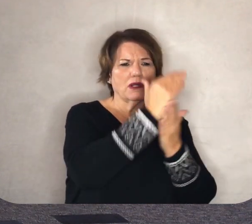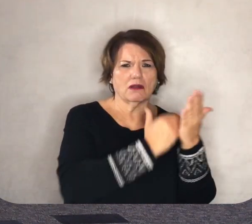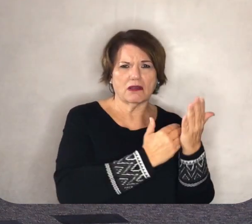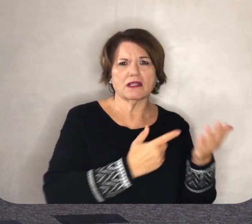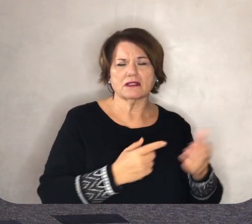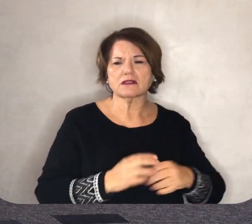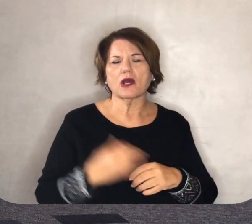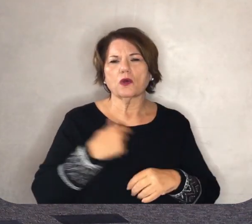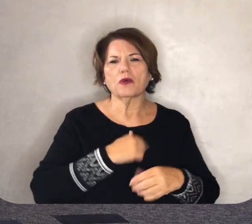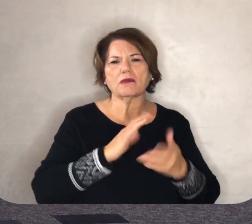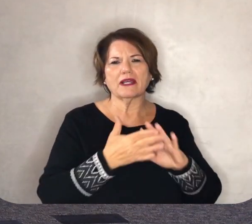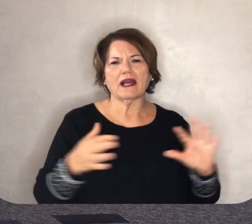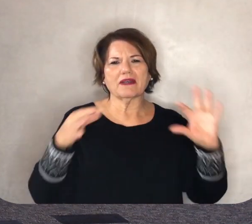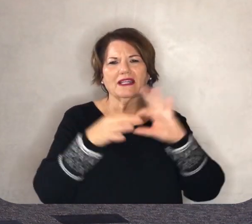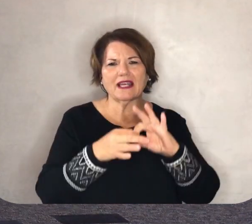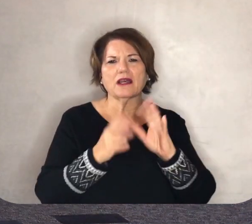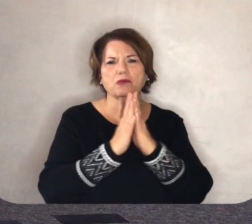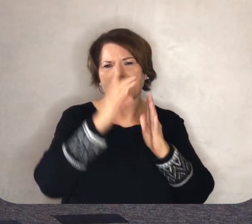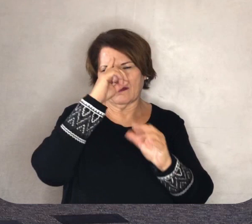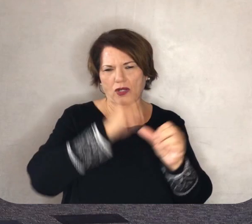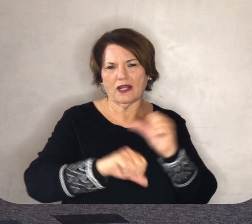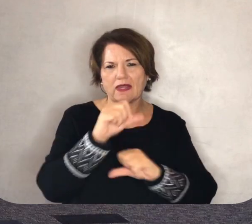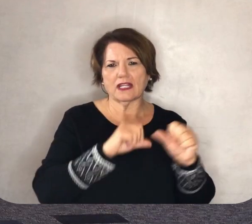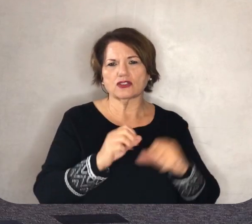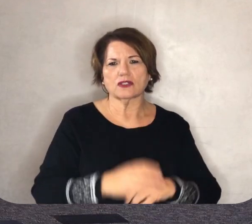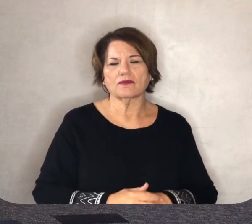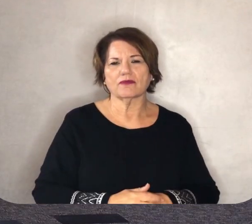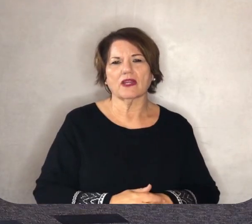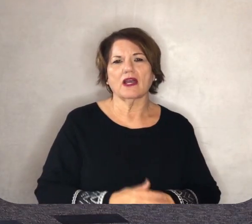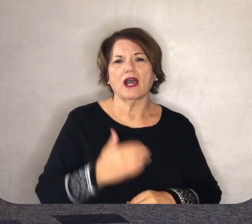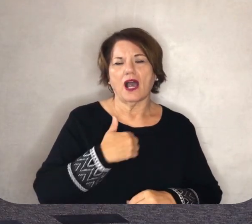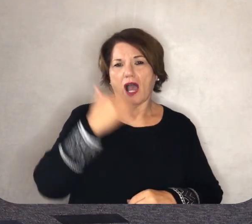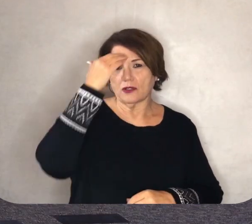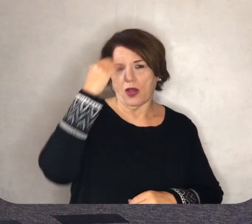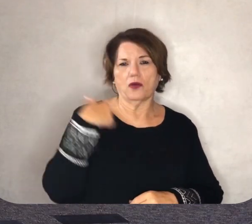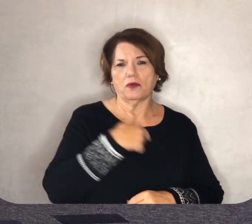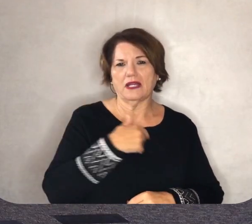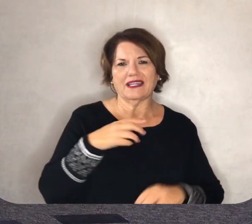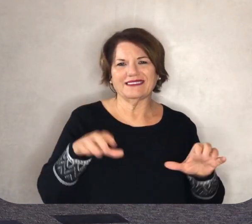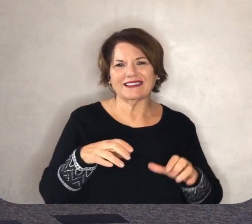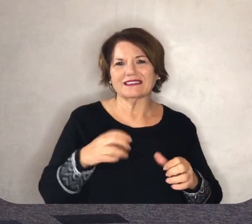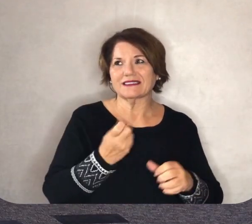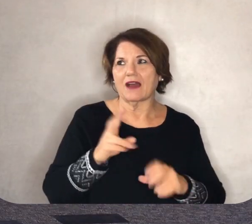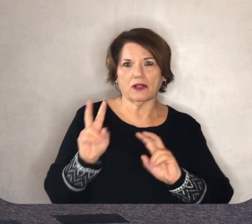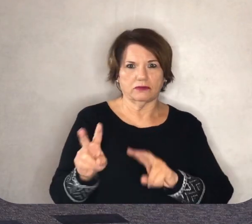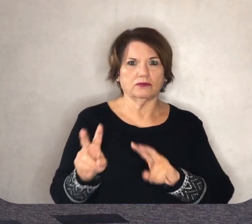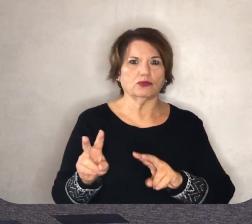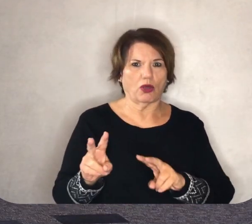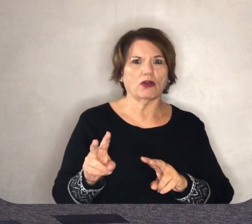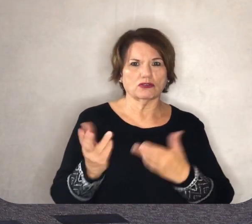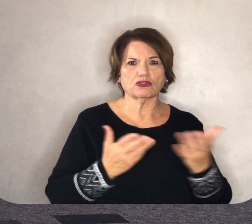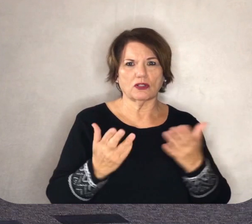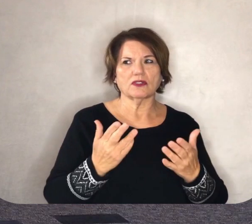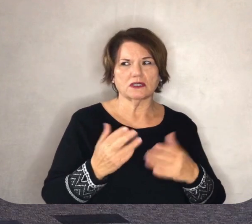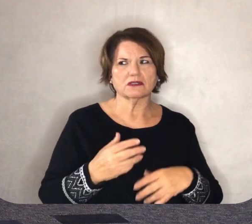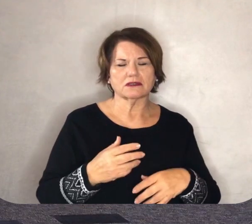the church by being in prayer for one another. I know there are you know, we did a couple of memorial services as a church, and so there's